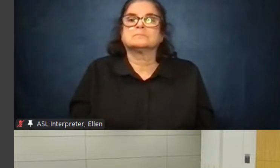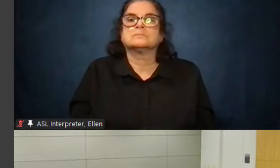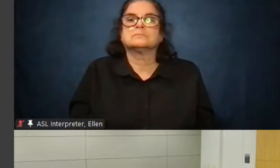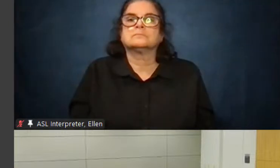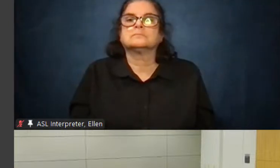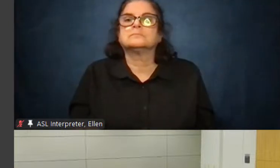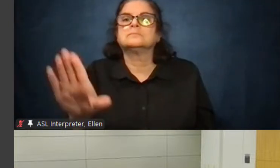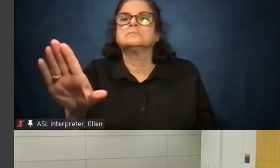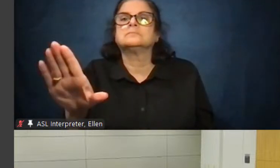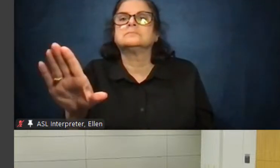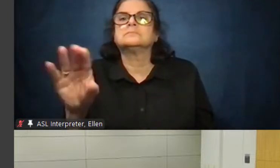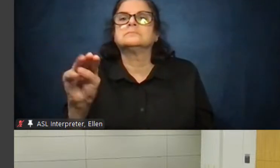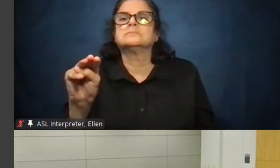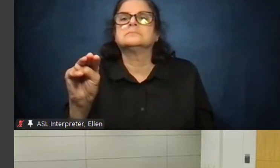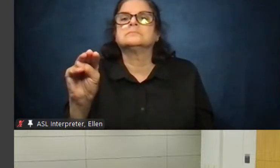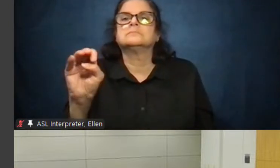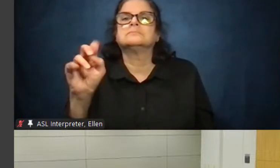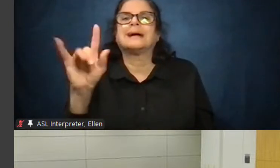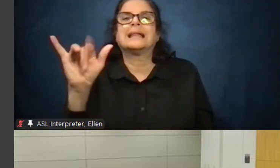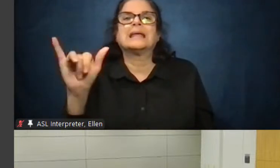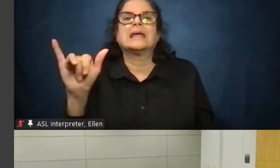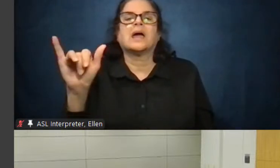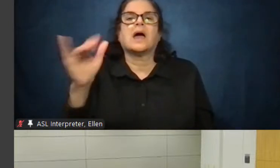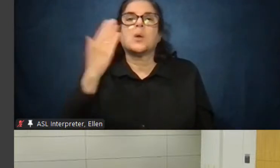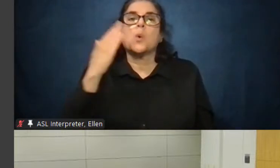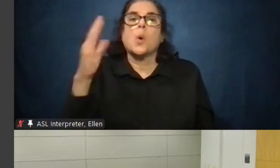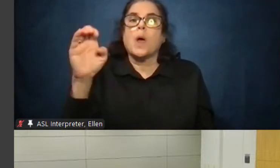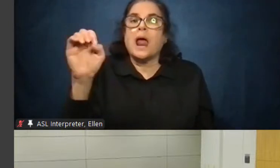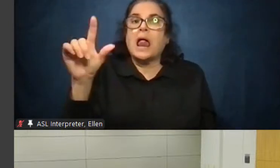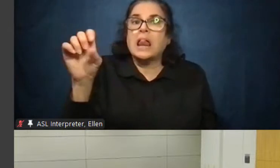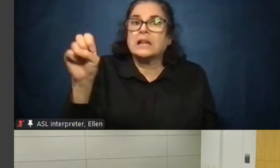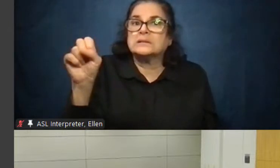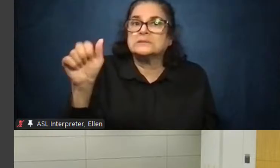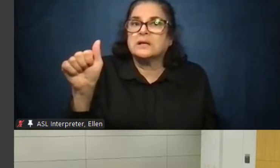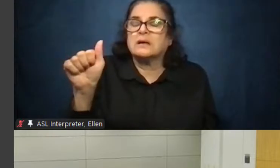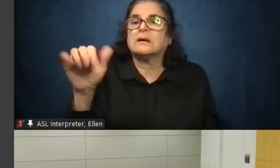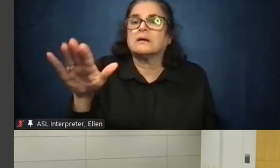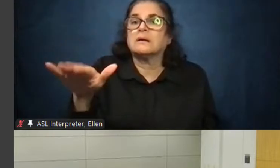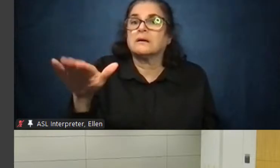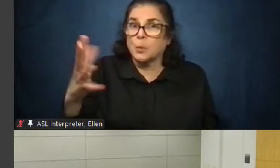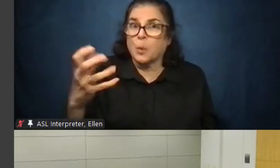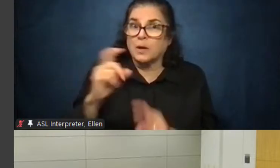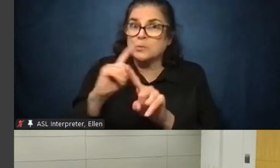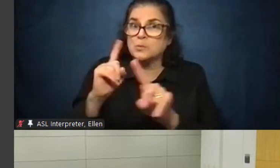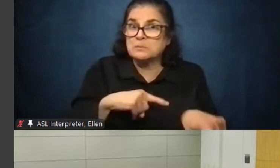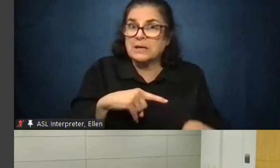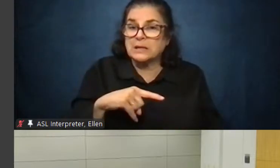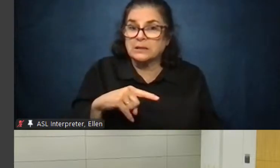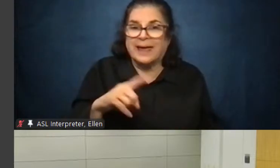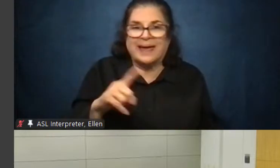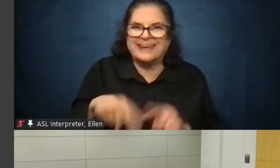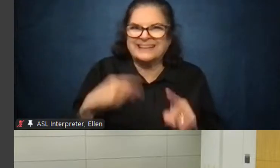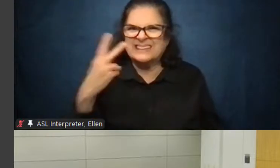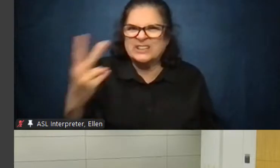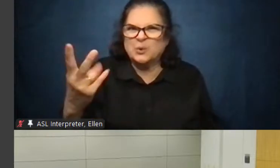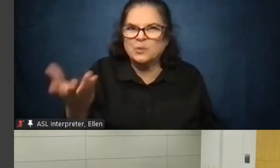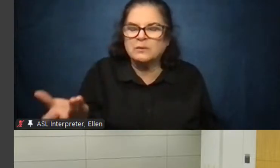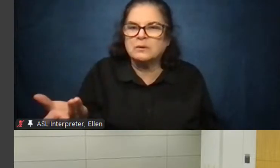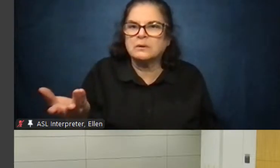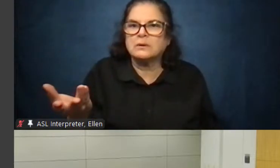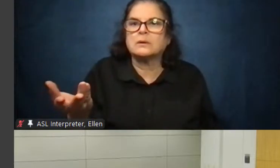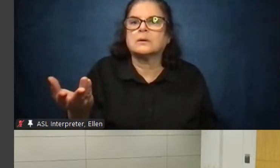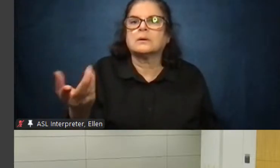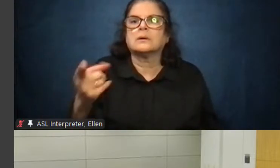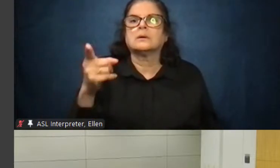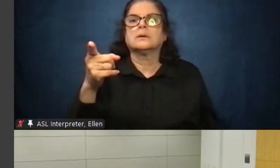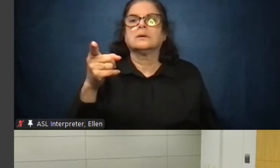I can't see Elsa, so I don't know if Elsa's going to respond. So Elsa, interject if you were going to respond. We should do